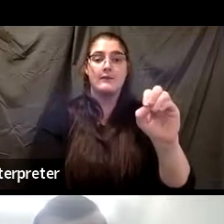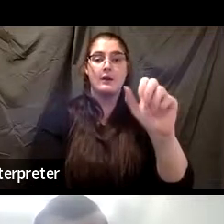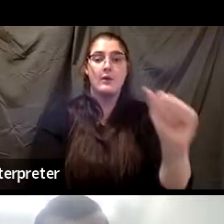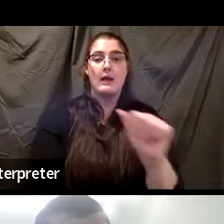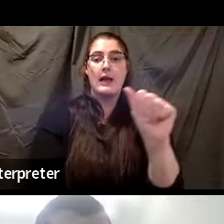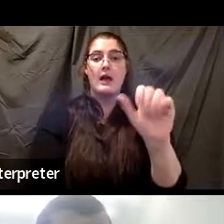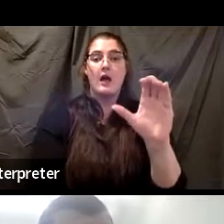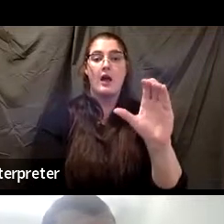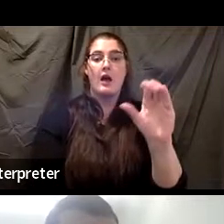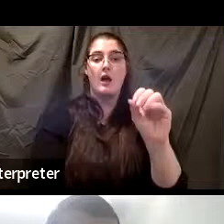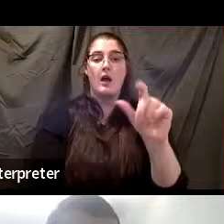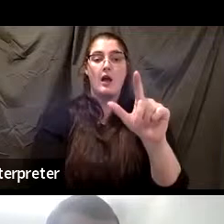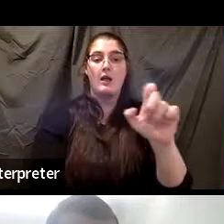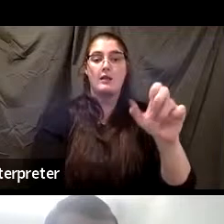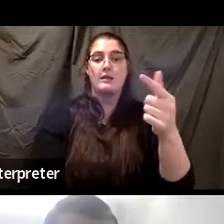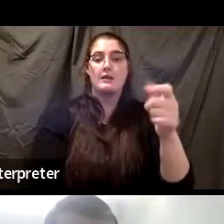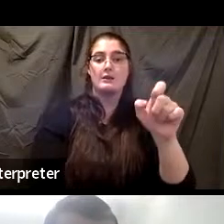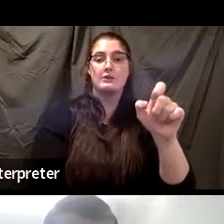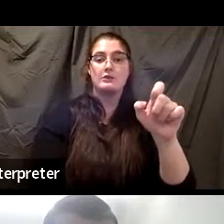info@collegebound.org.